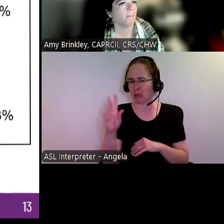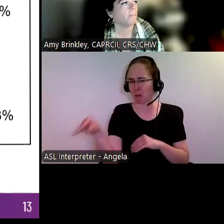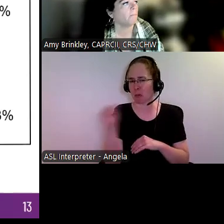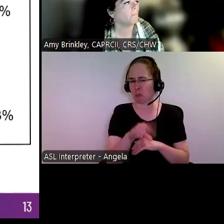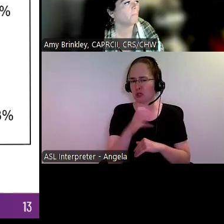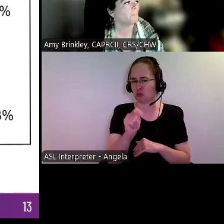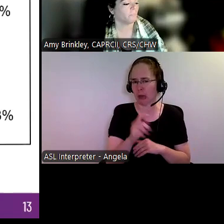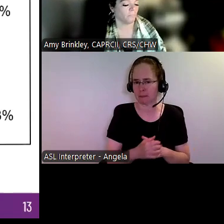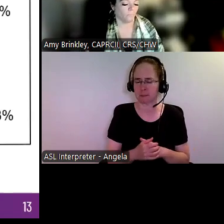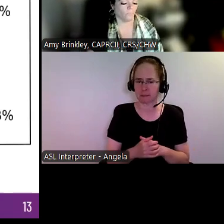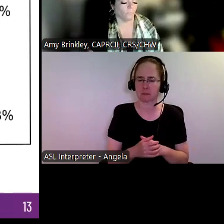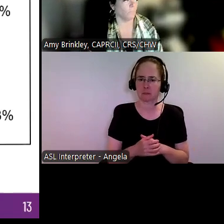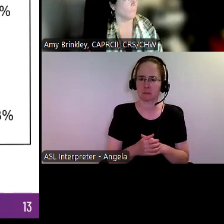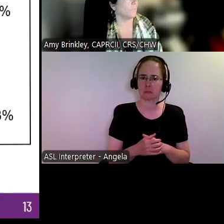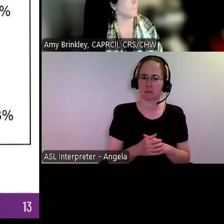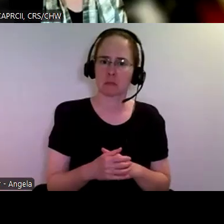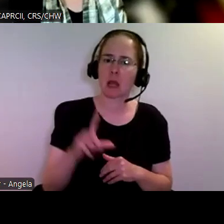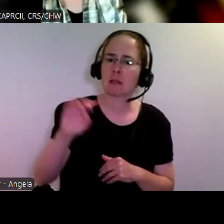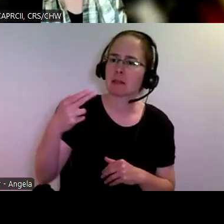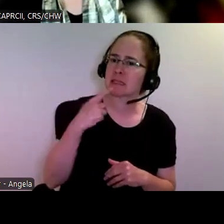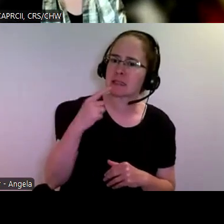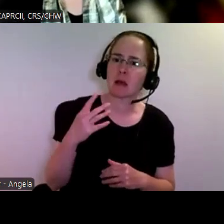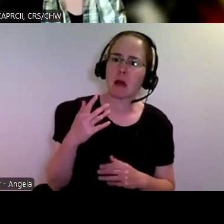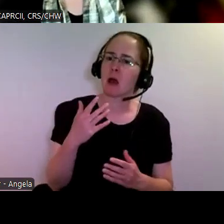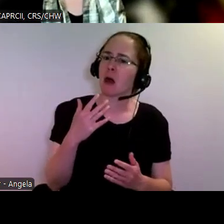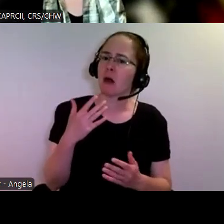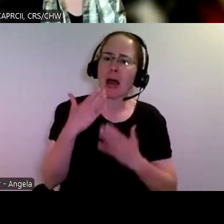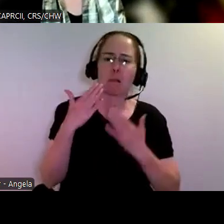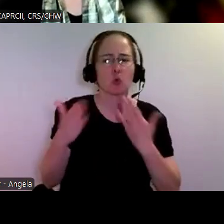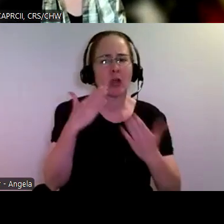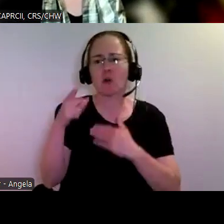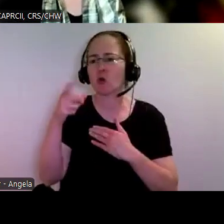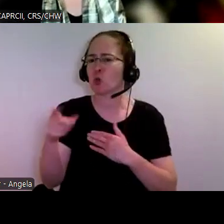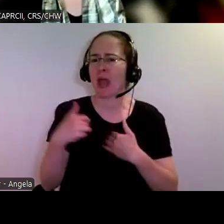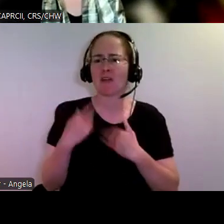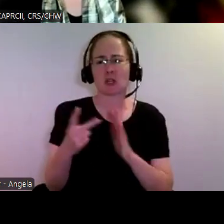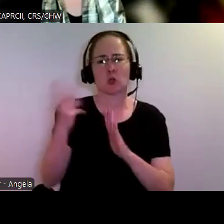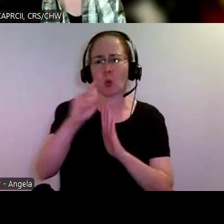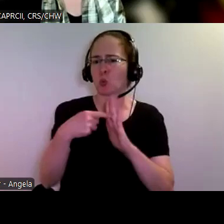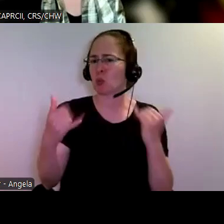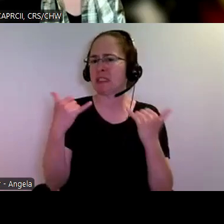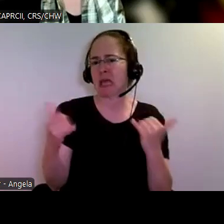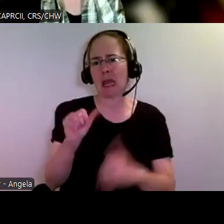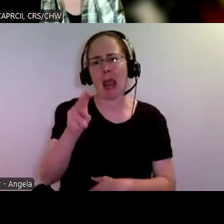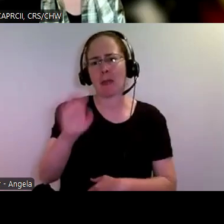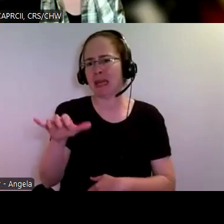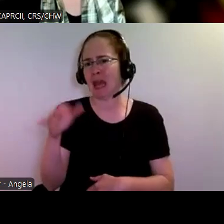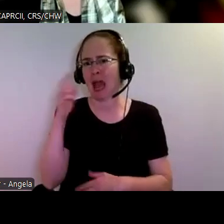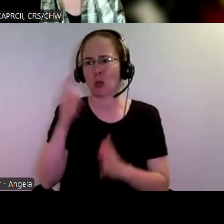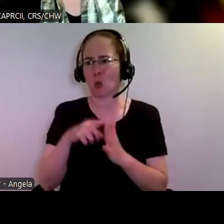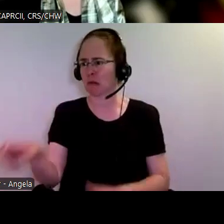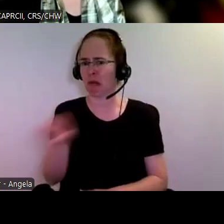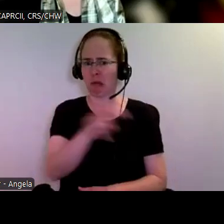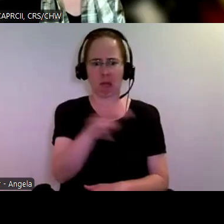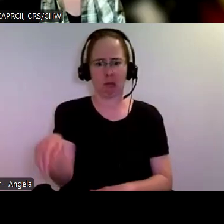chat. And I'm very grateful for you wearing both of your hats today right now, Amy, because I realize that you're kind of pivoting between NASMHPD and